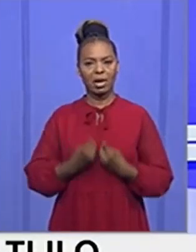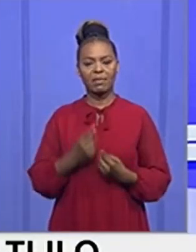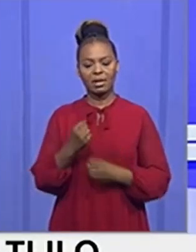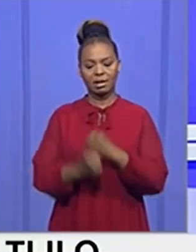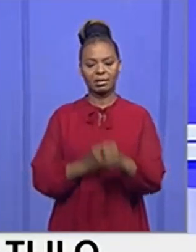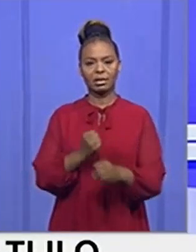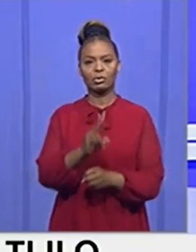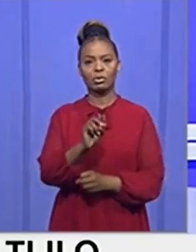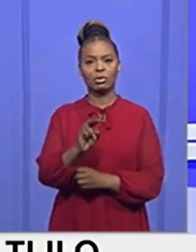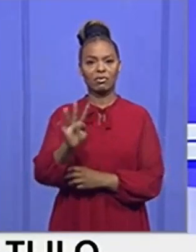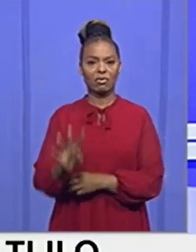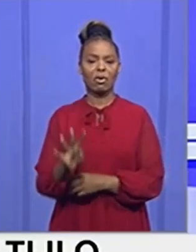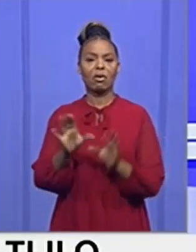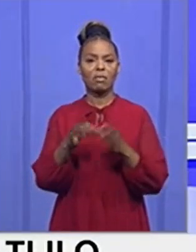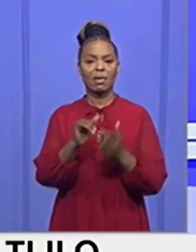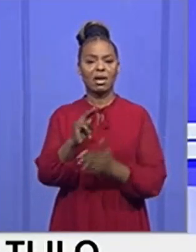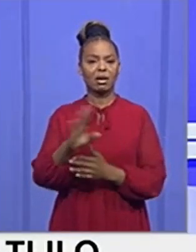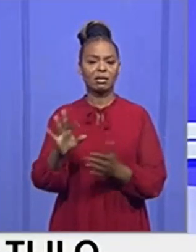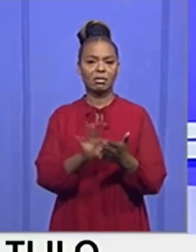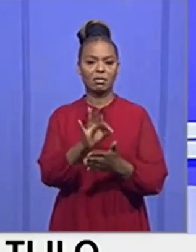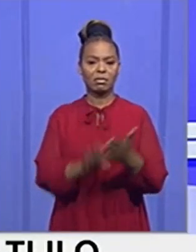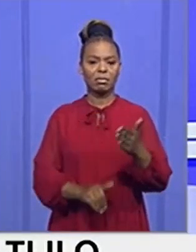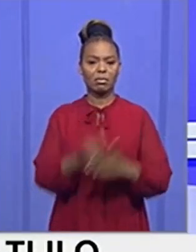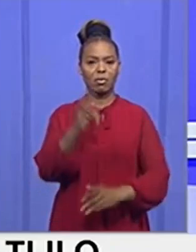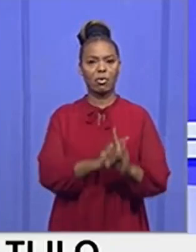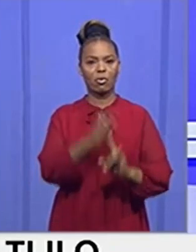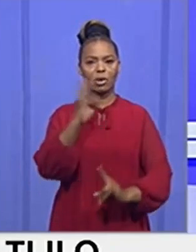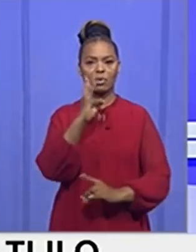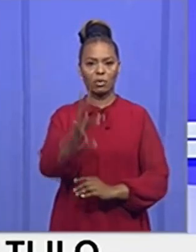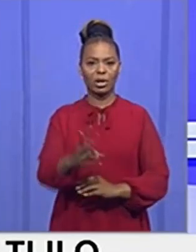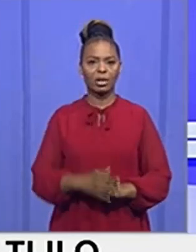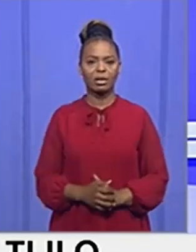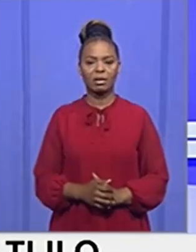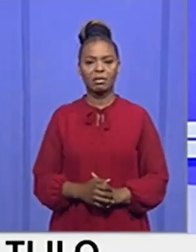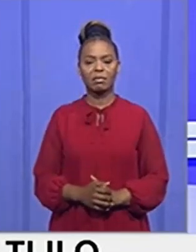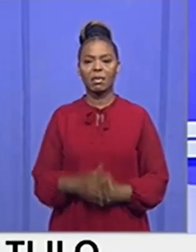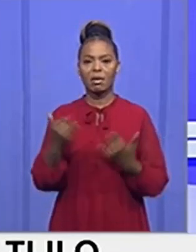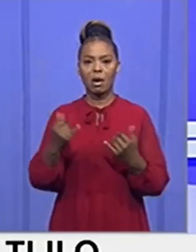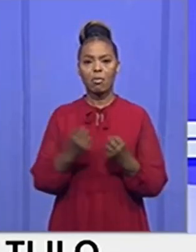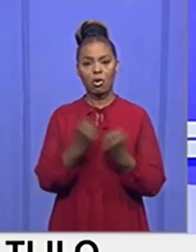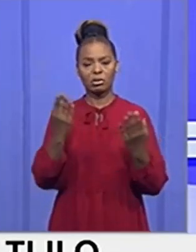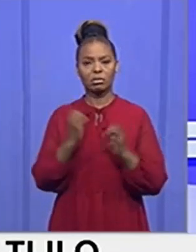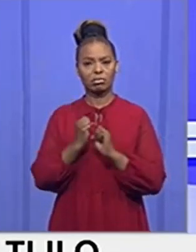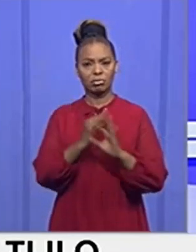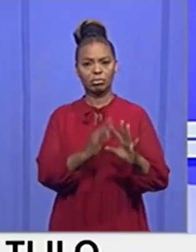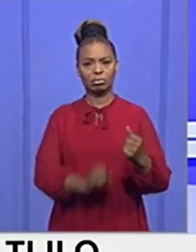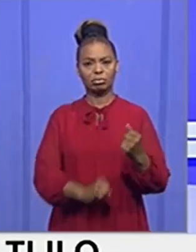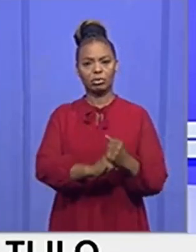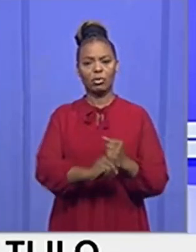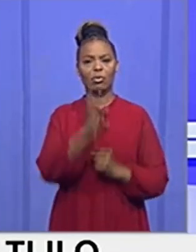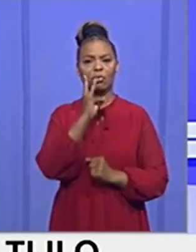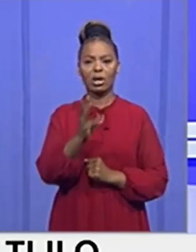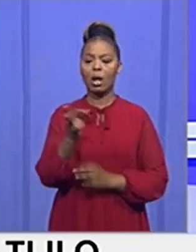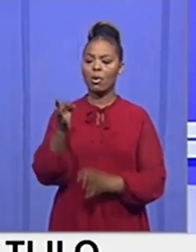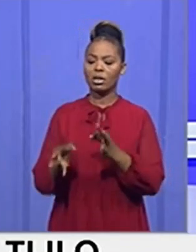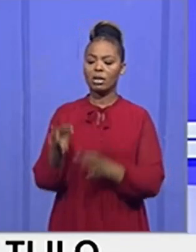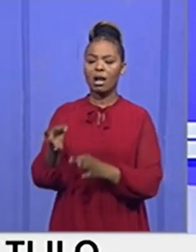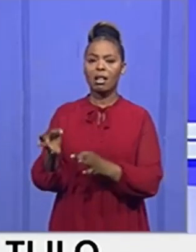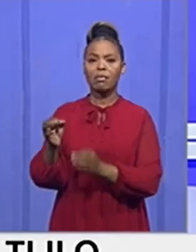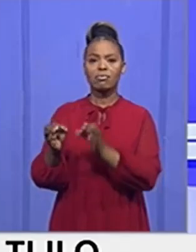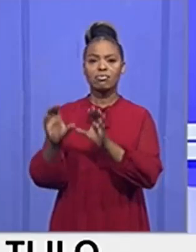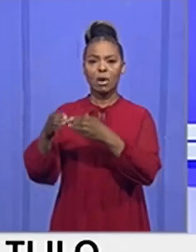tsa 2024 ka bongata ho ikekeng ya hlo ya hloka tshehetso ya mega emeng o re ma Afrika Borwa a